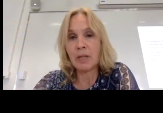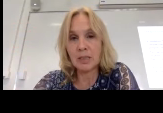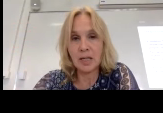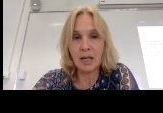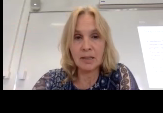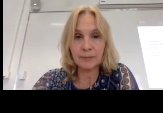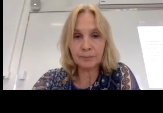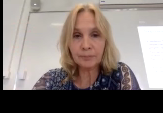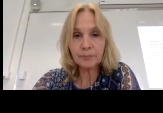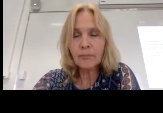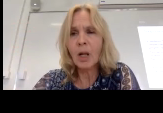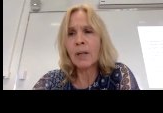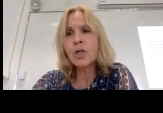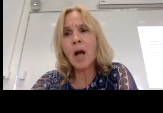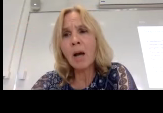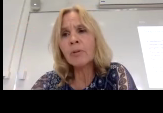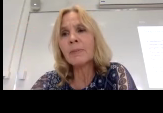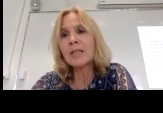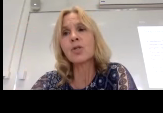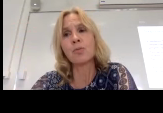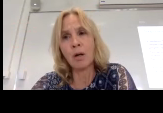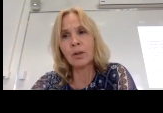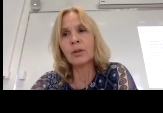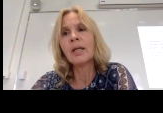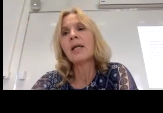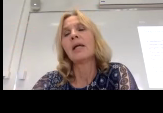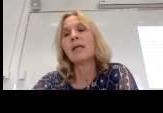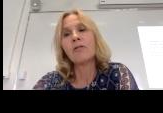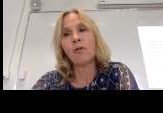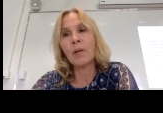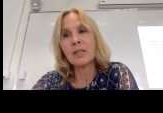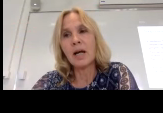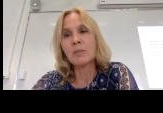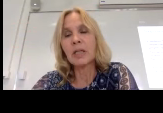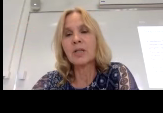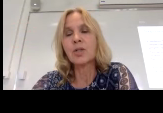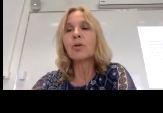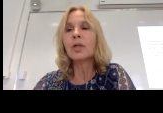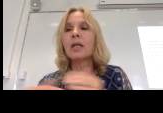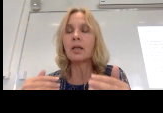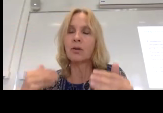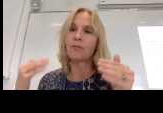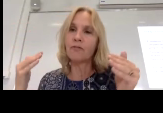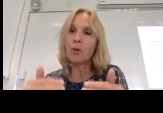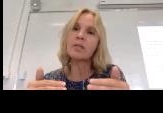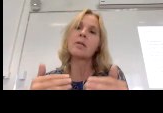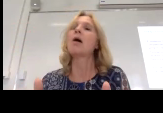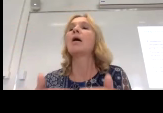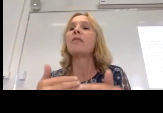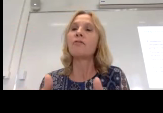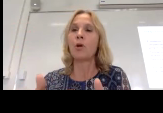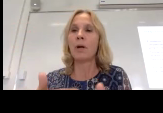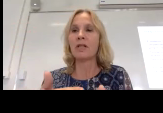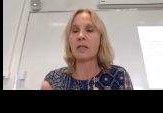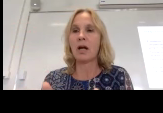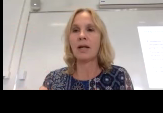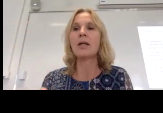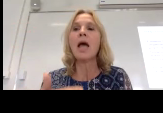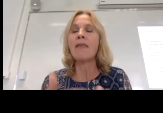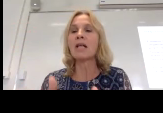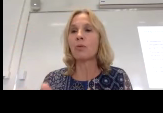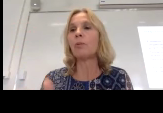and the semantic task. But it should probably be stronger in the form-based task, because you're focused on the form of